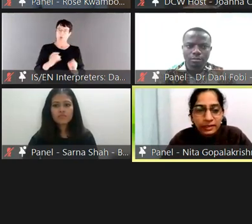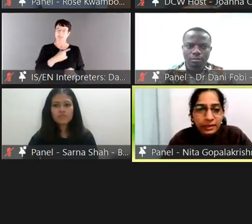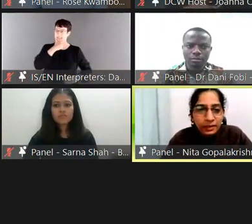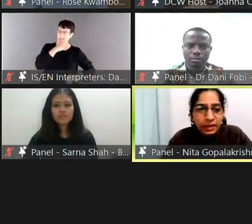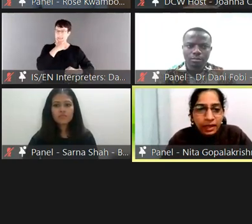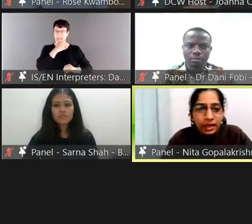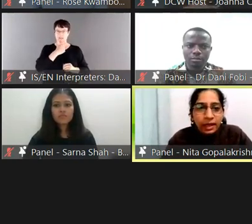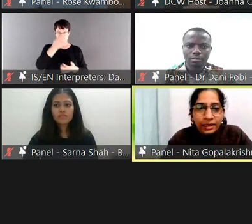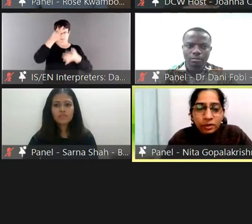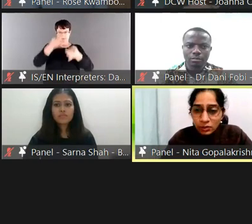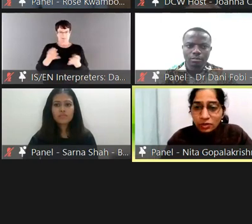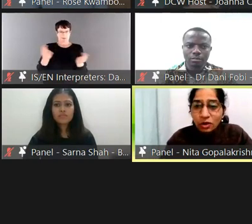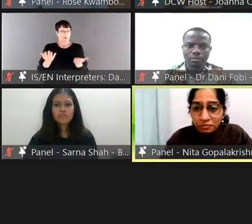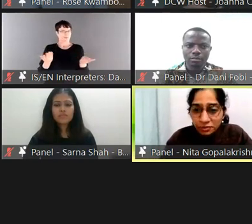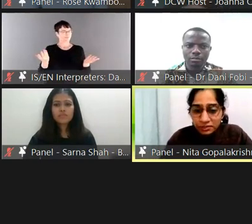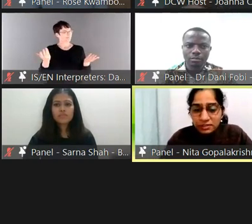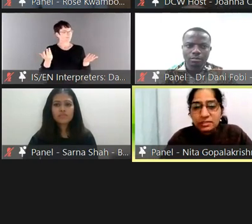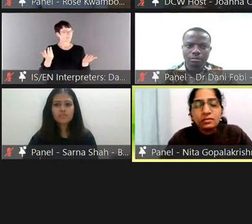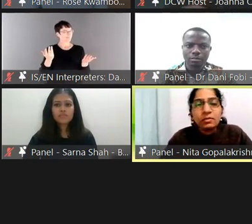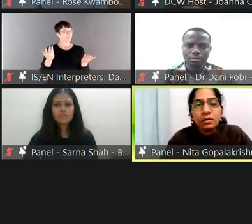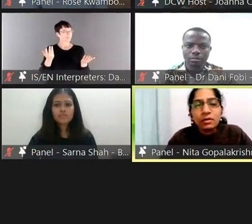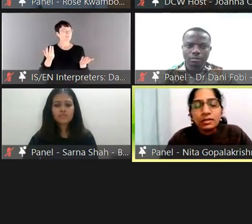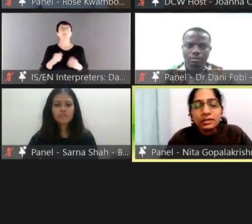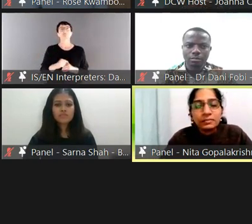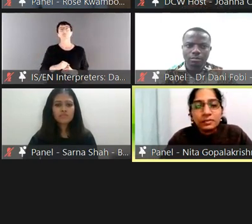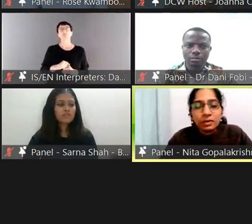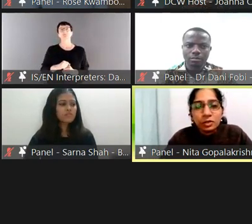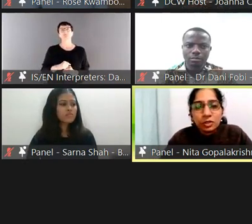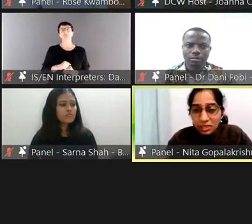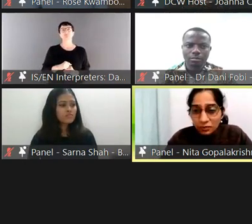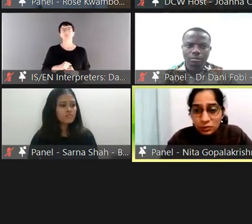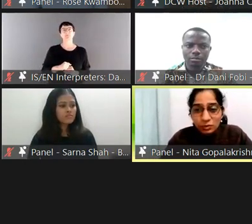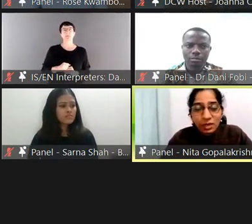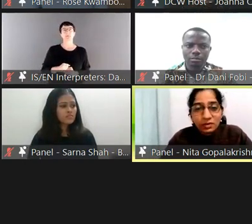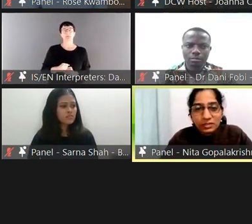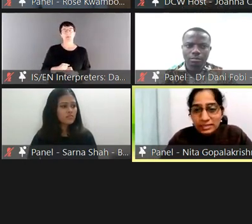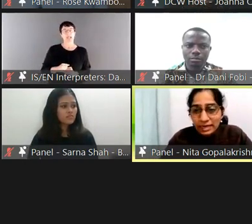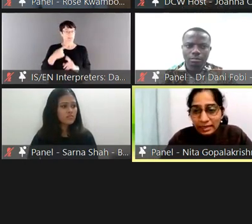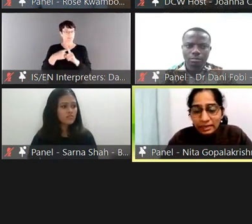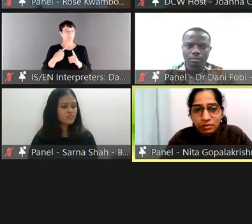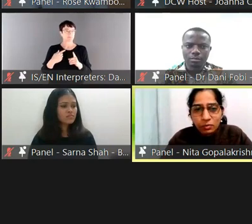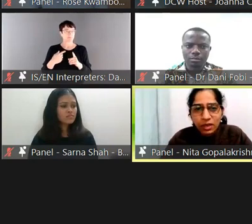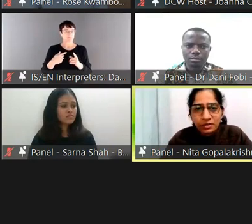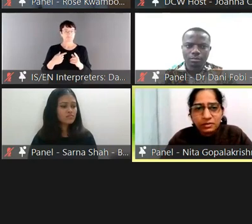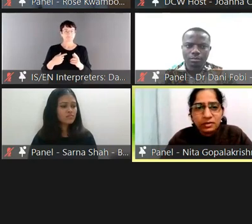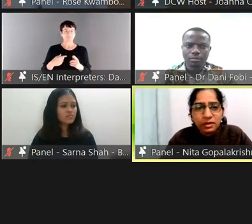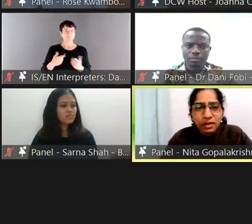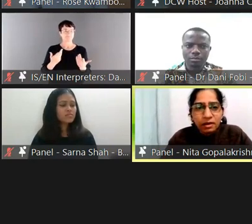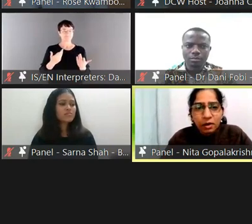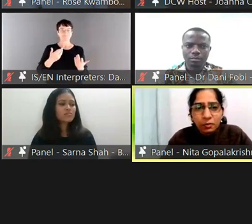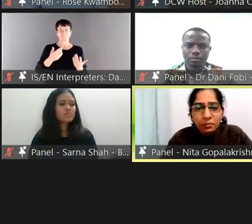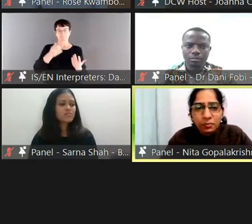child. And also the confidence to be given to the parents is lacking,